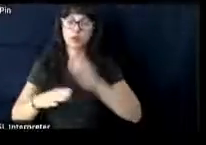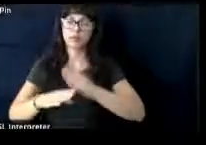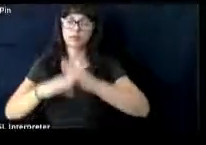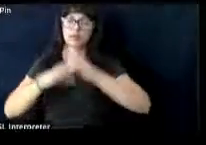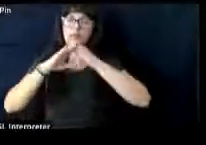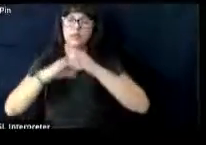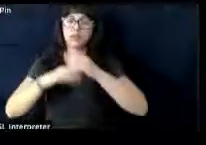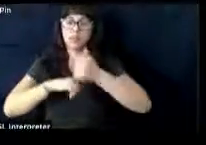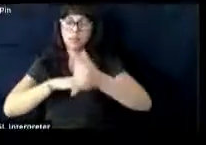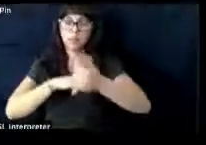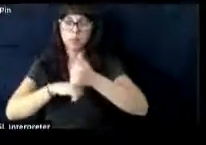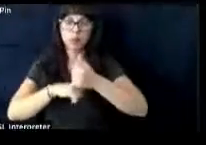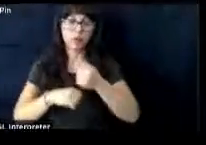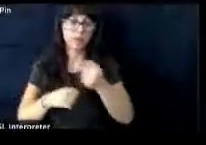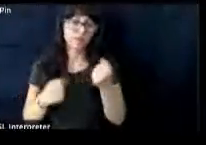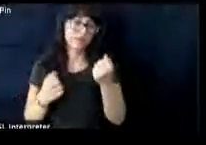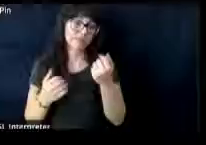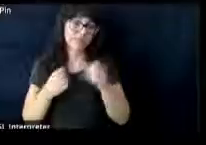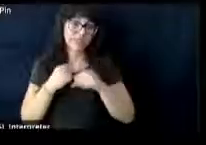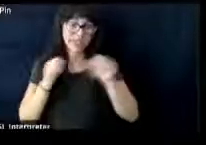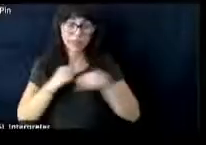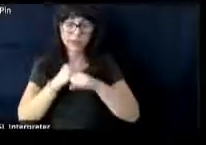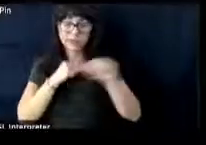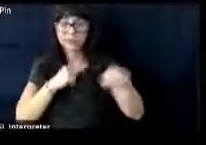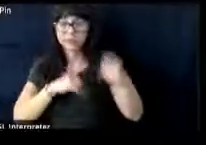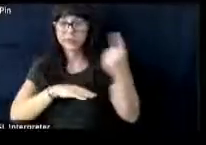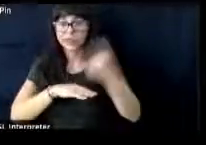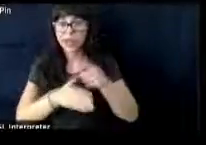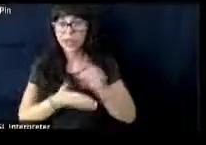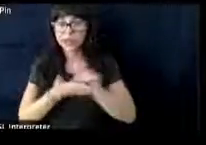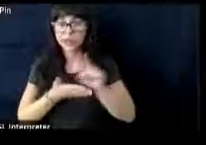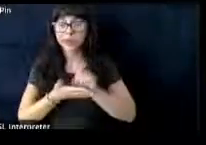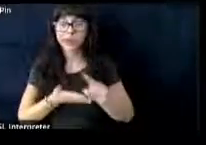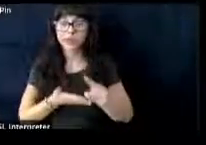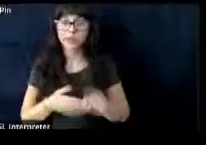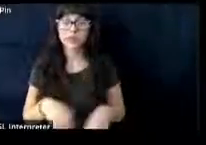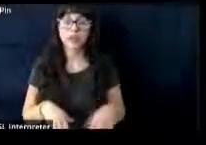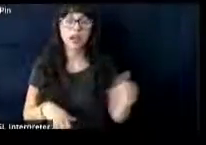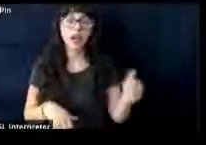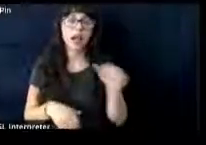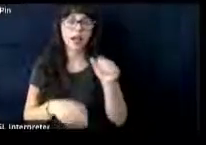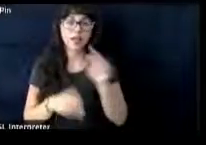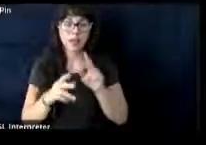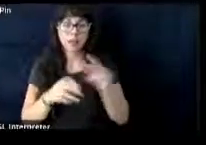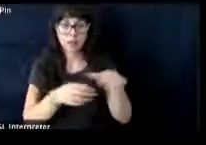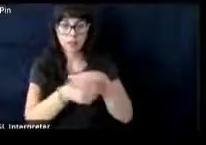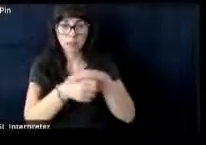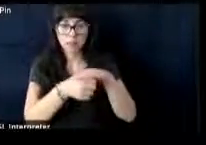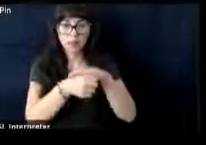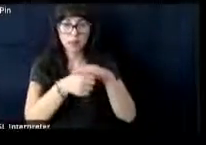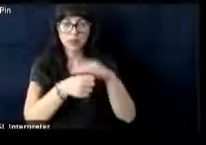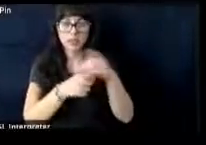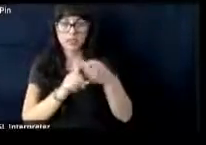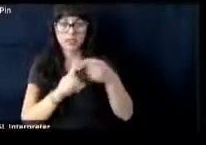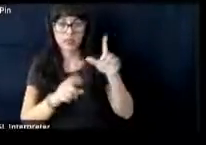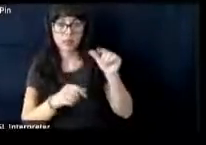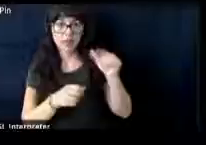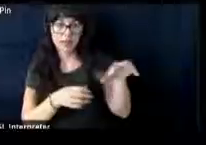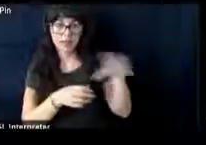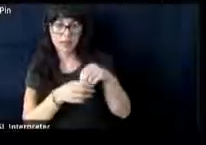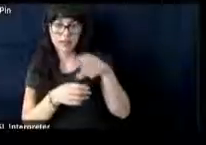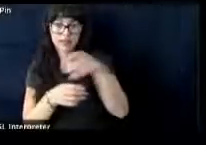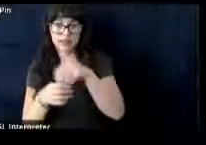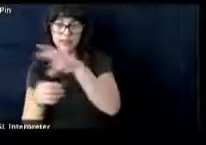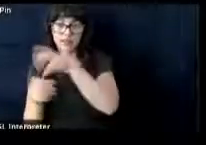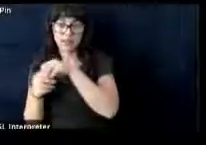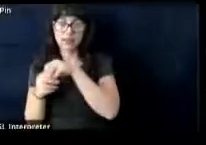to weeks. We also have more open space than other areas of Los Angeles County. Combine that with the surrounding forests, and we have inherent